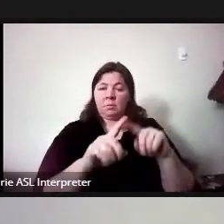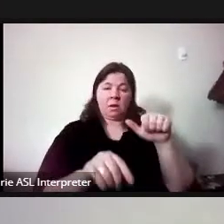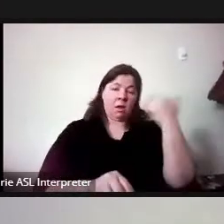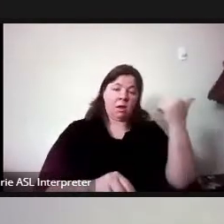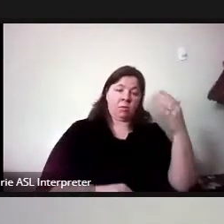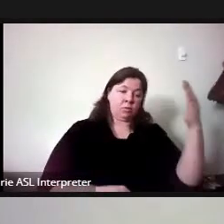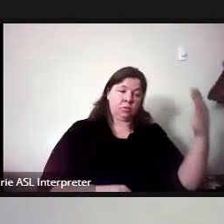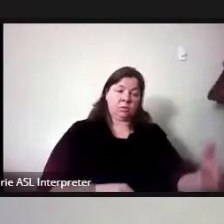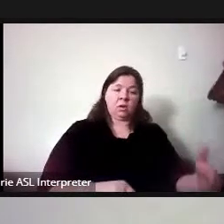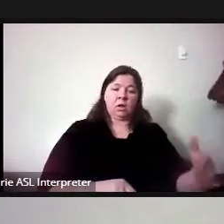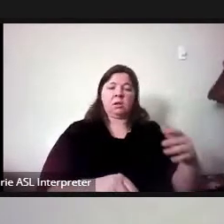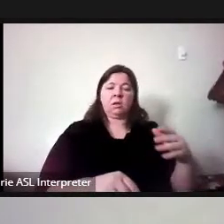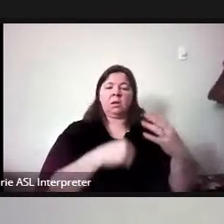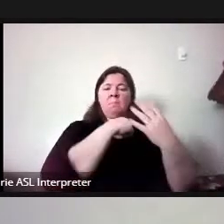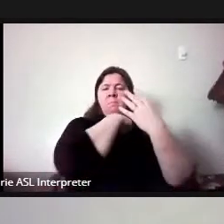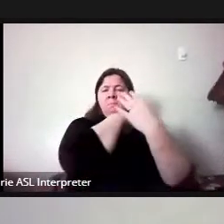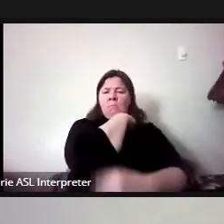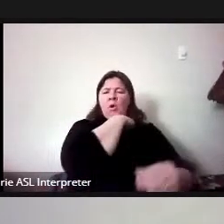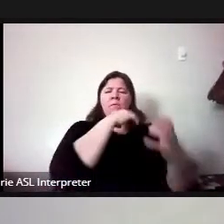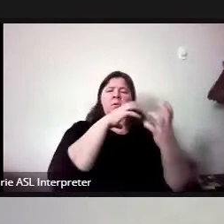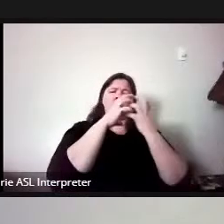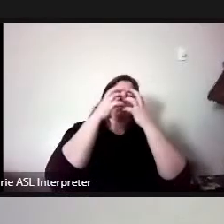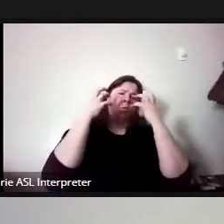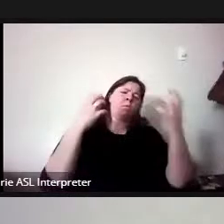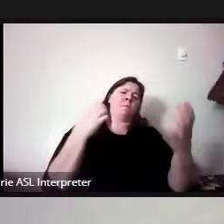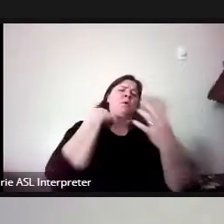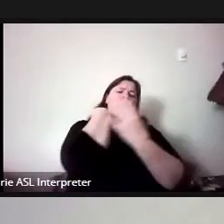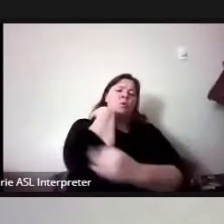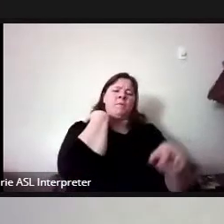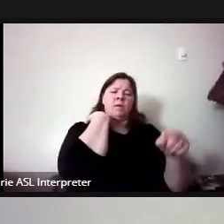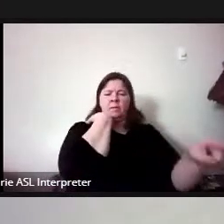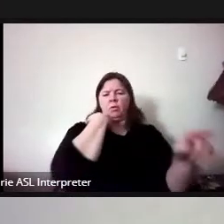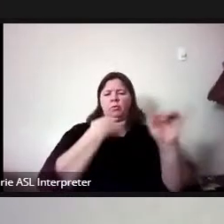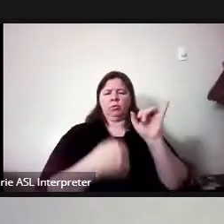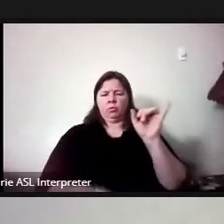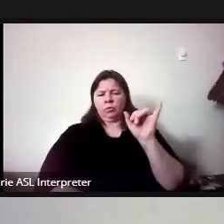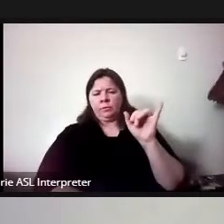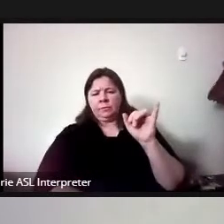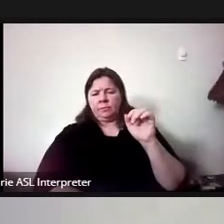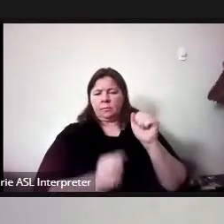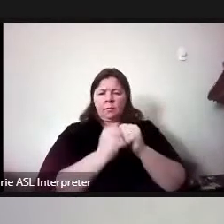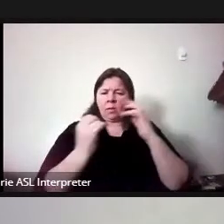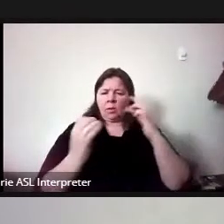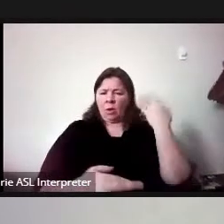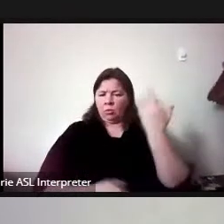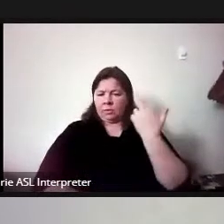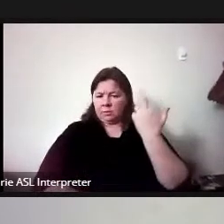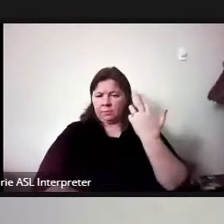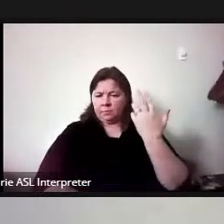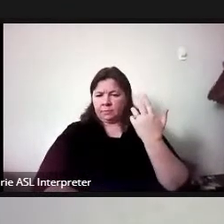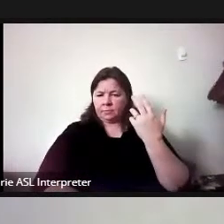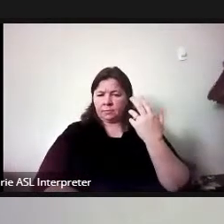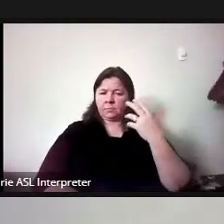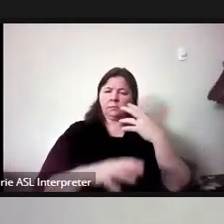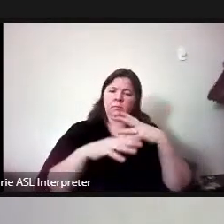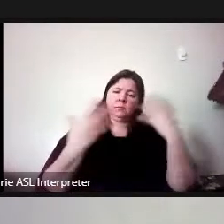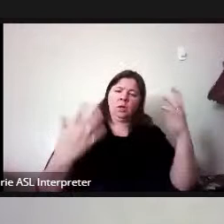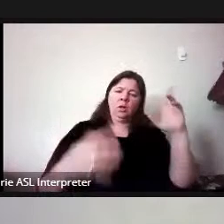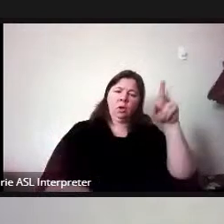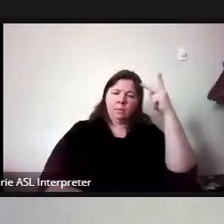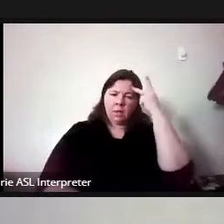hand, so much poverty is also there. Okay, and without any reason, because a lot of